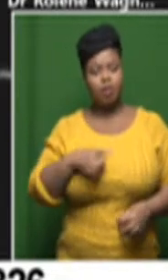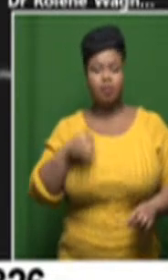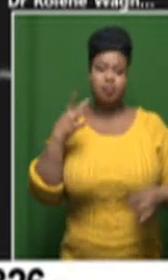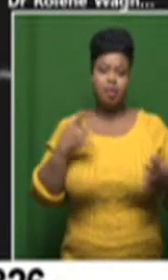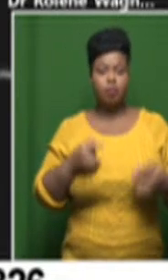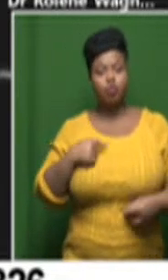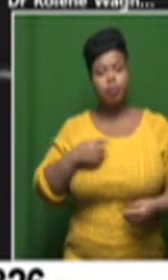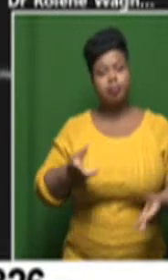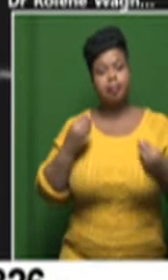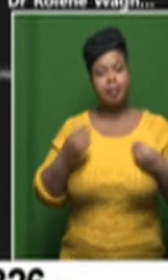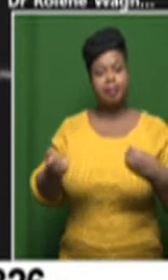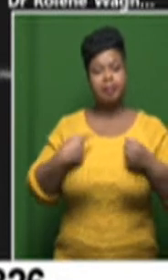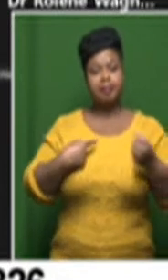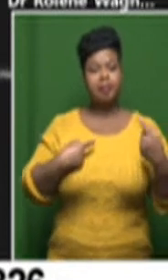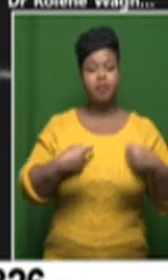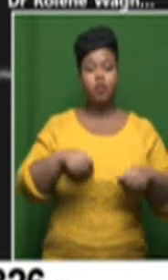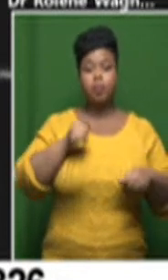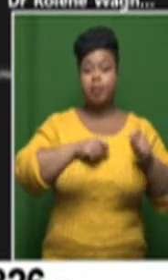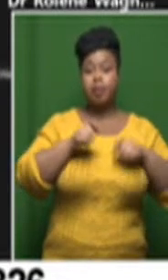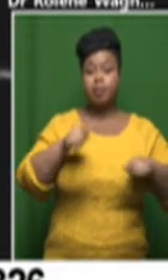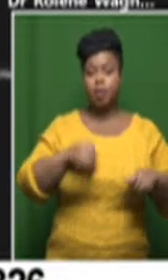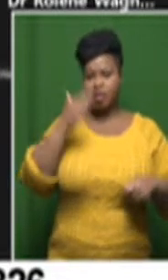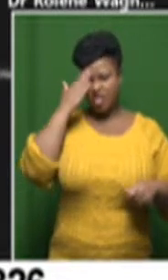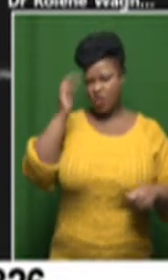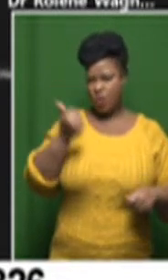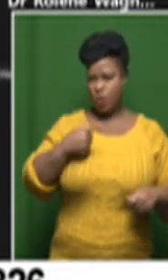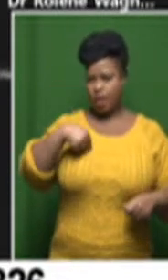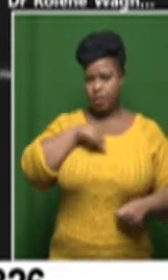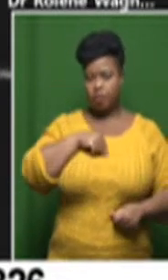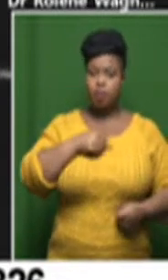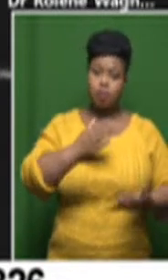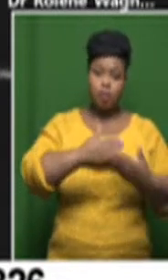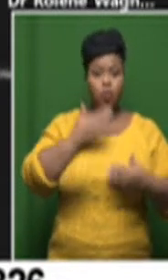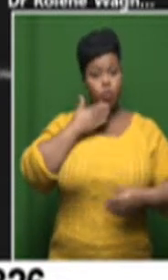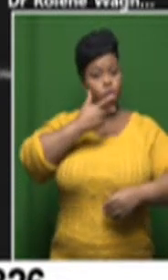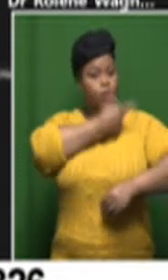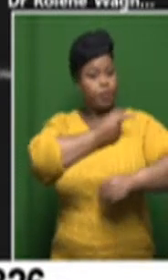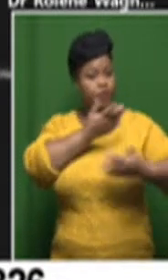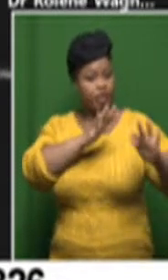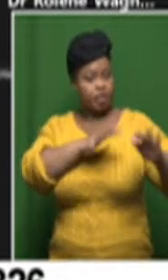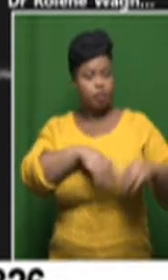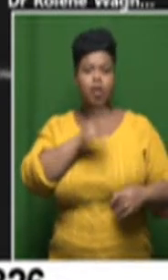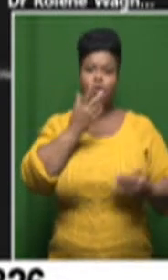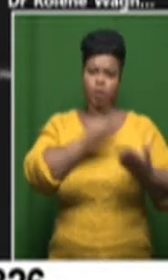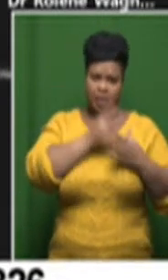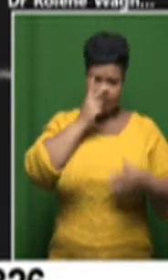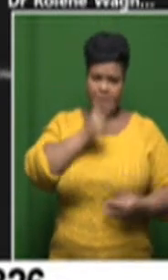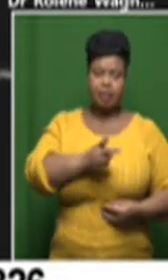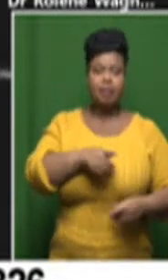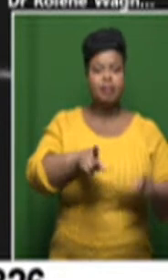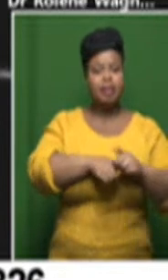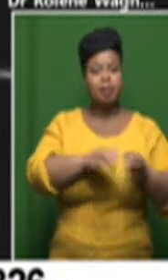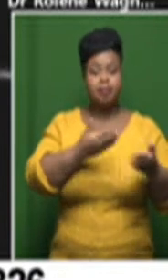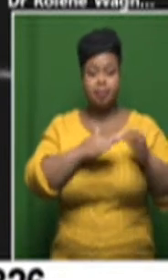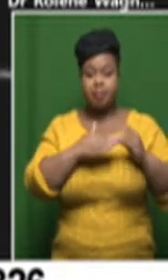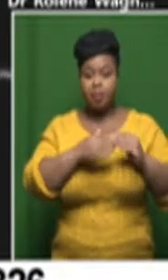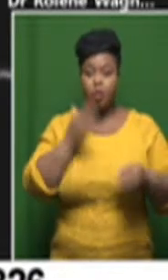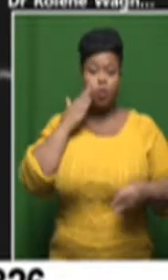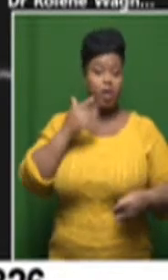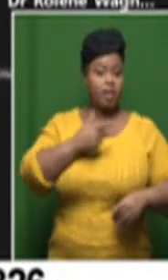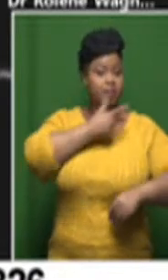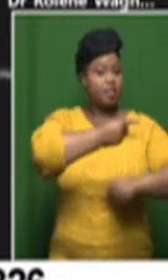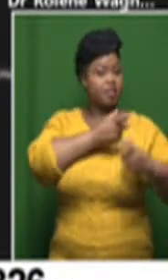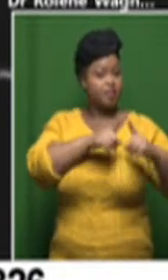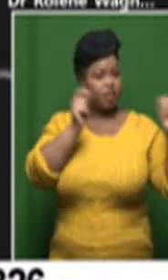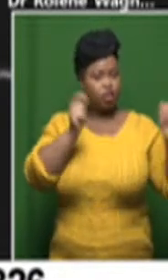get messages from people who know us, who have been vaccinated. And we can see that even our citizens, once they're